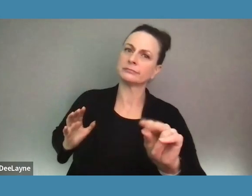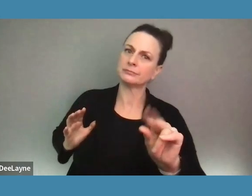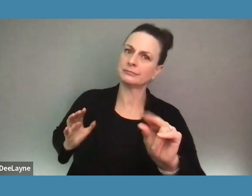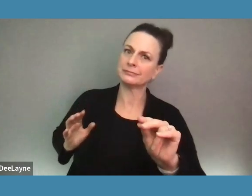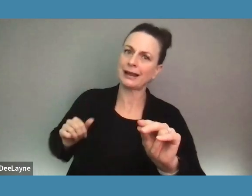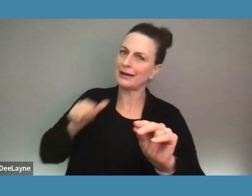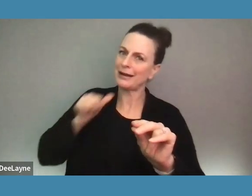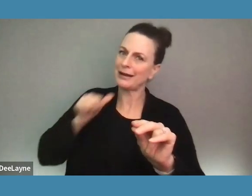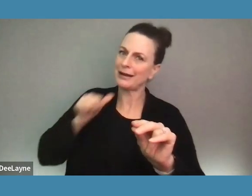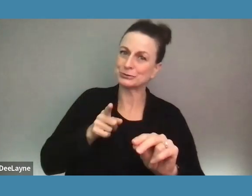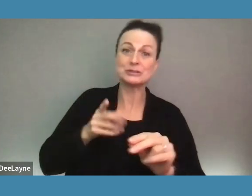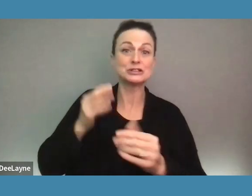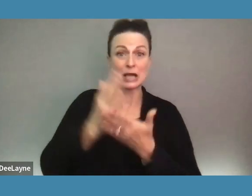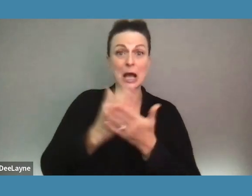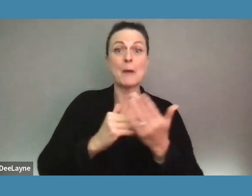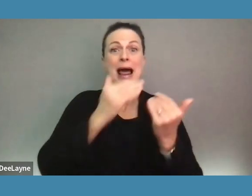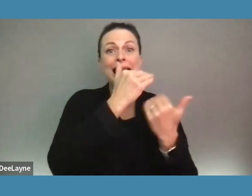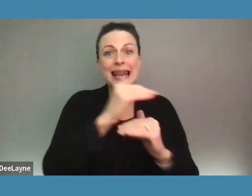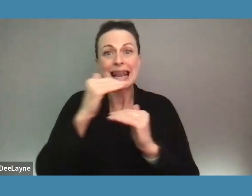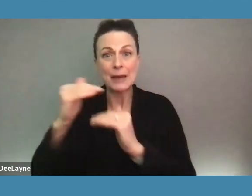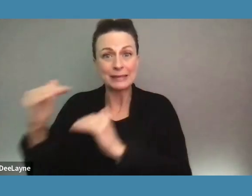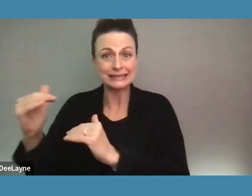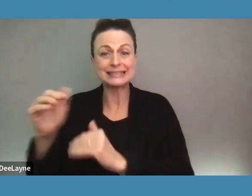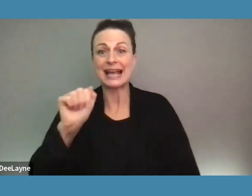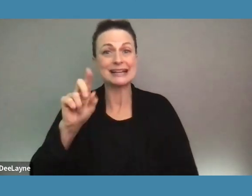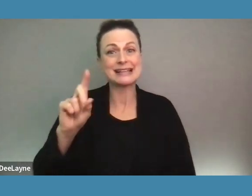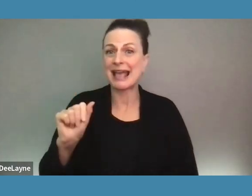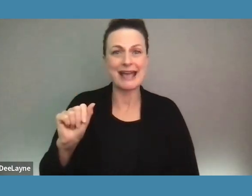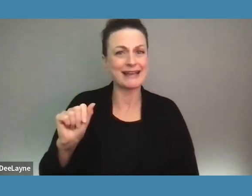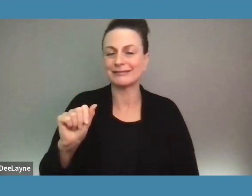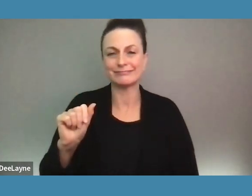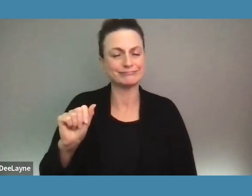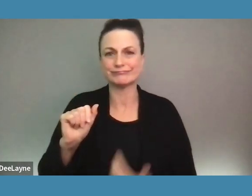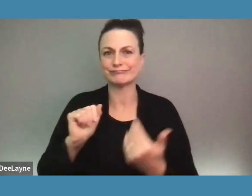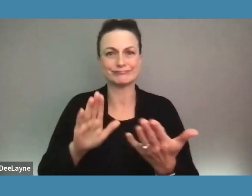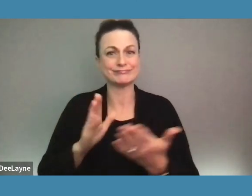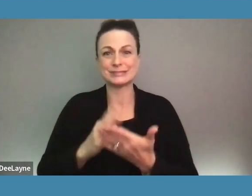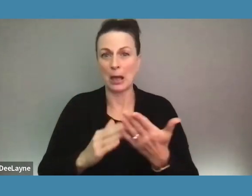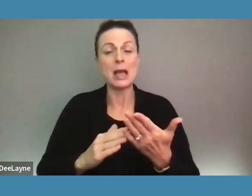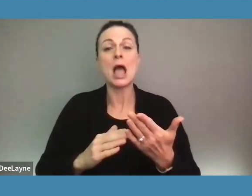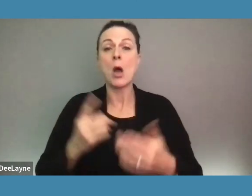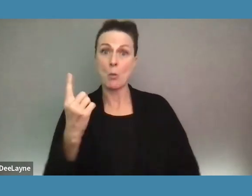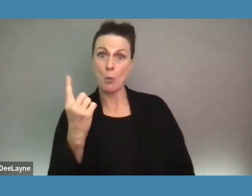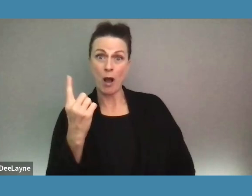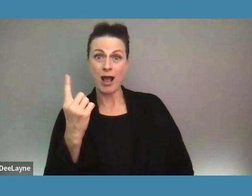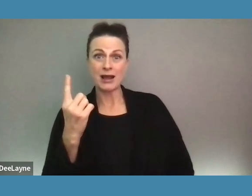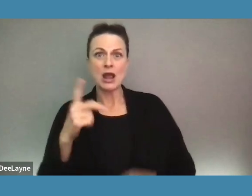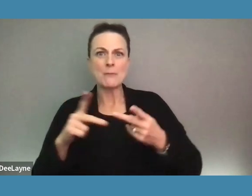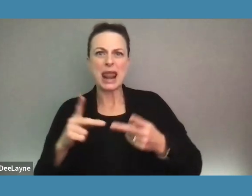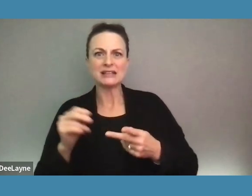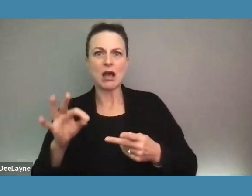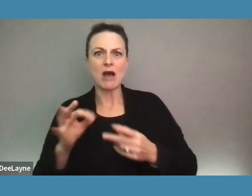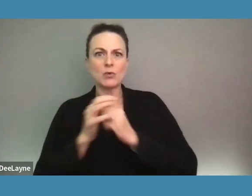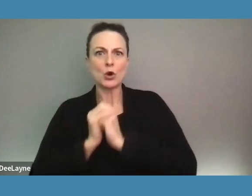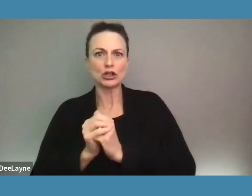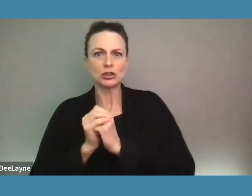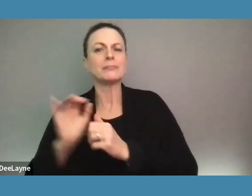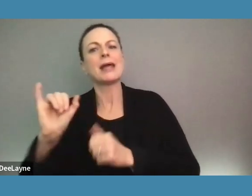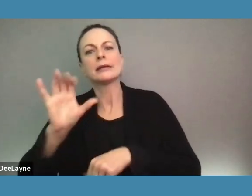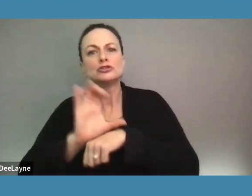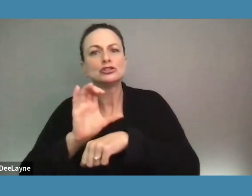limits to some places that the ADA covers, and one of those happens to be places of worship. So